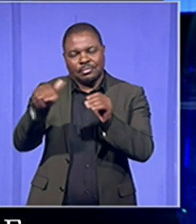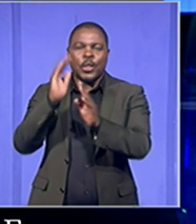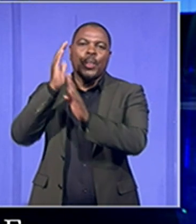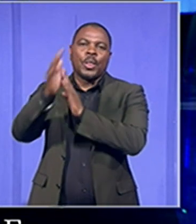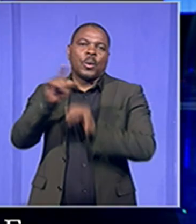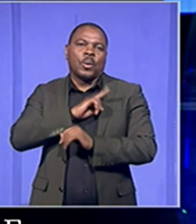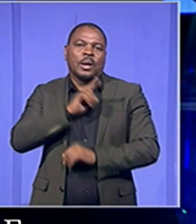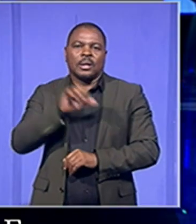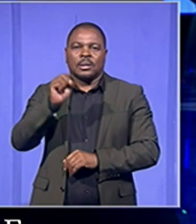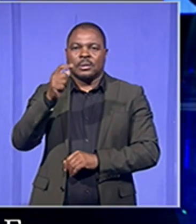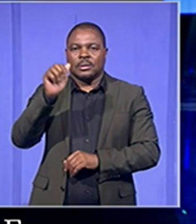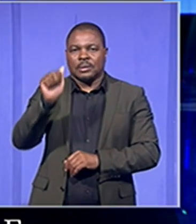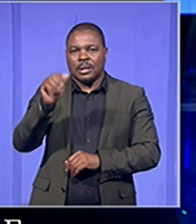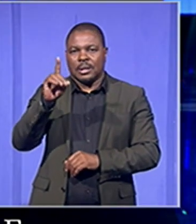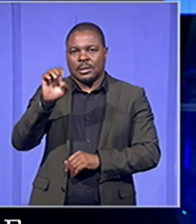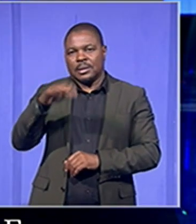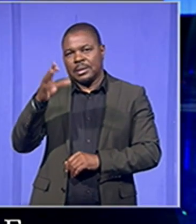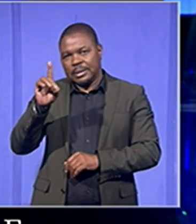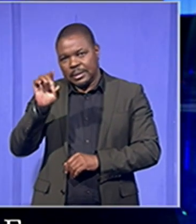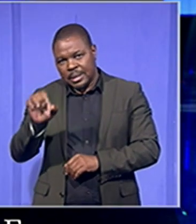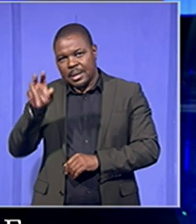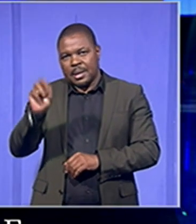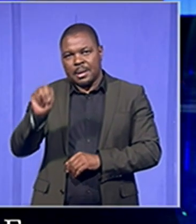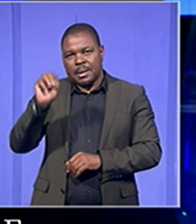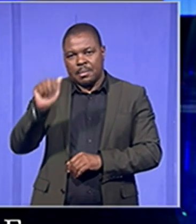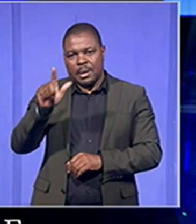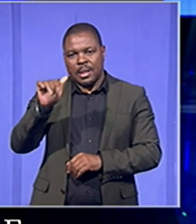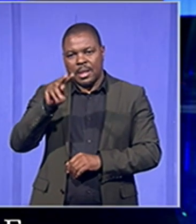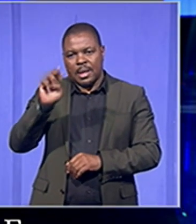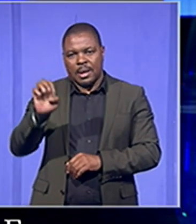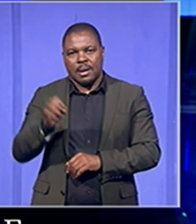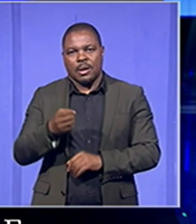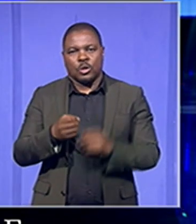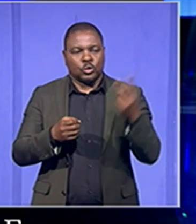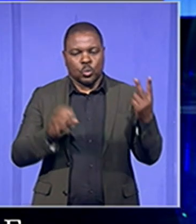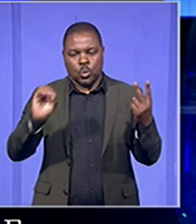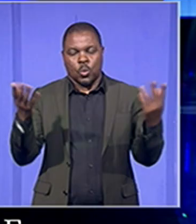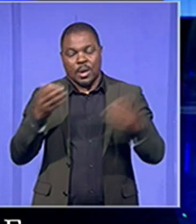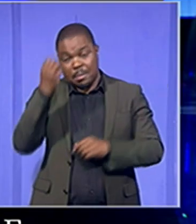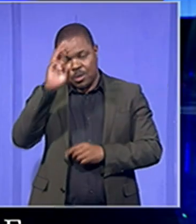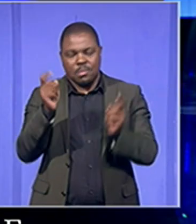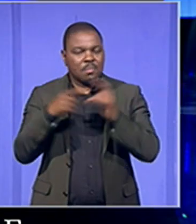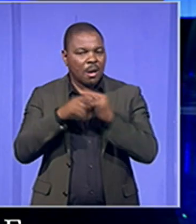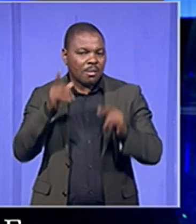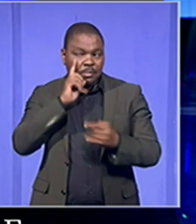Stade di Milan ka dintlha tse 2 ho 0 Pretoria. Ha re boneng dintlha kgolo tsa dipapadi tsena.